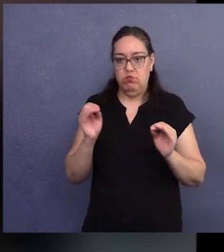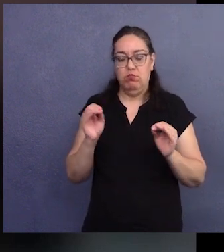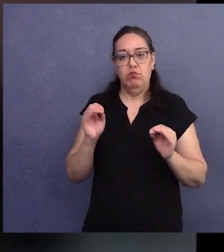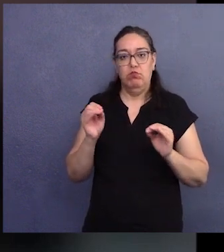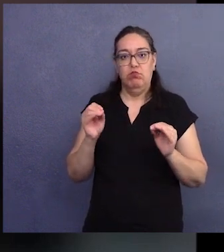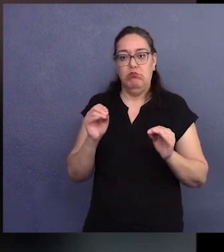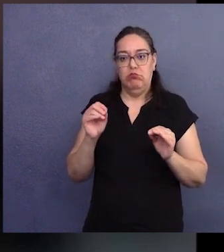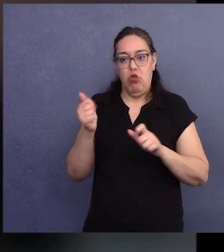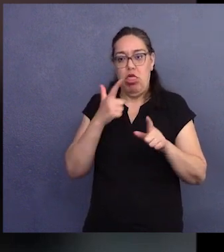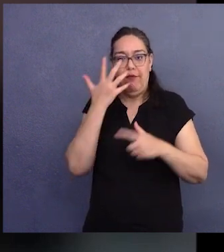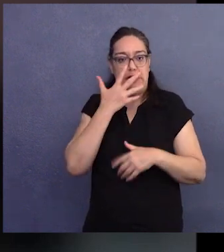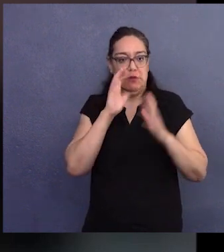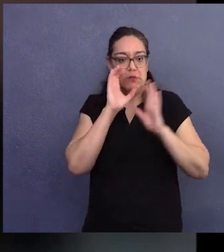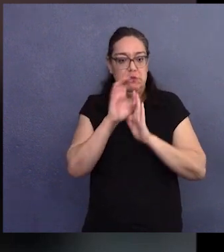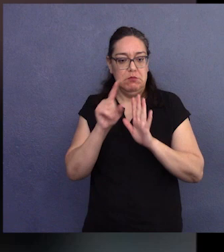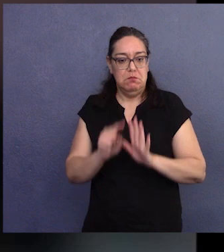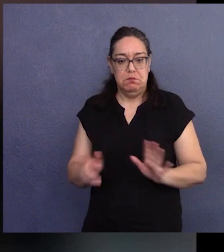have everyone's faces.